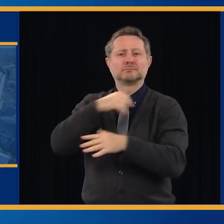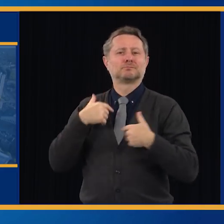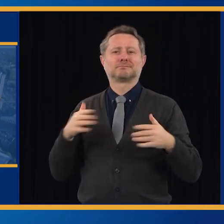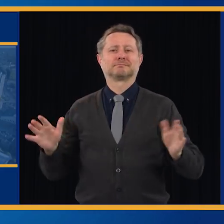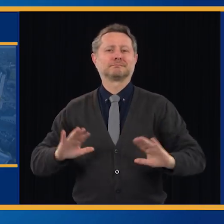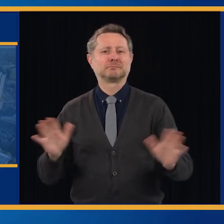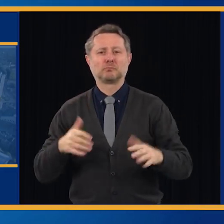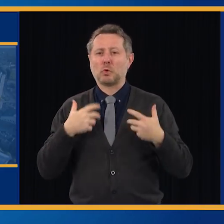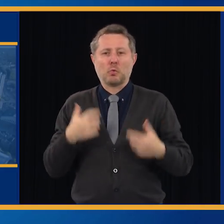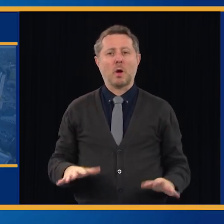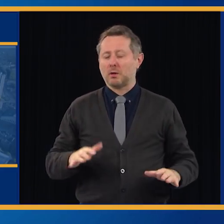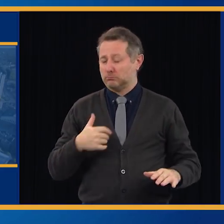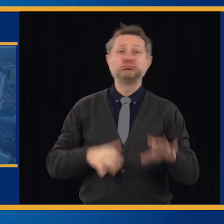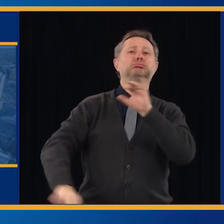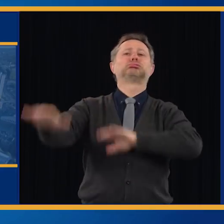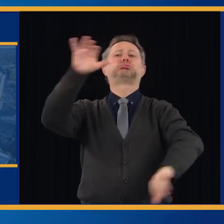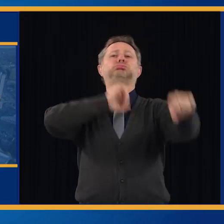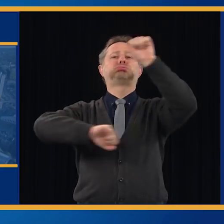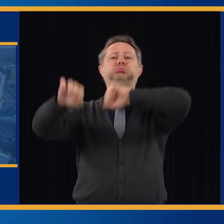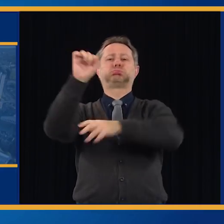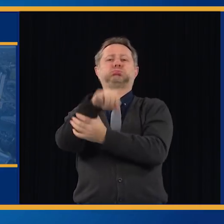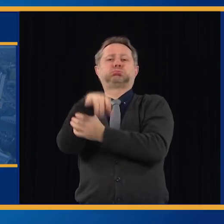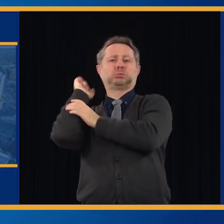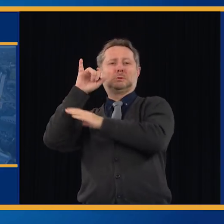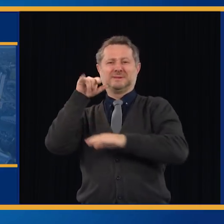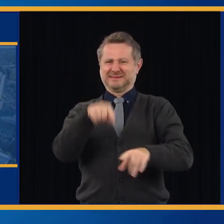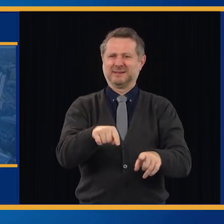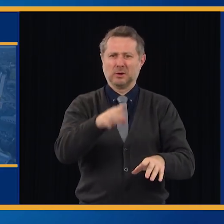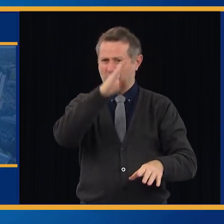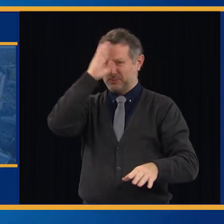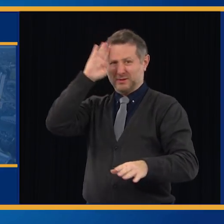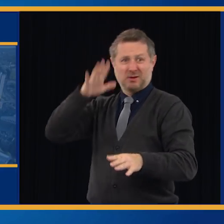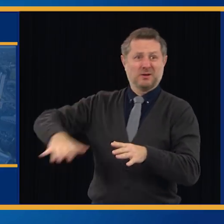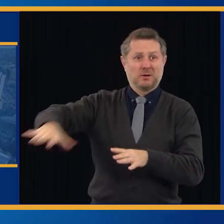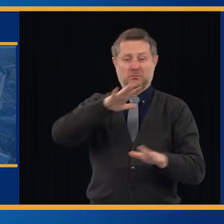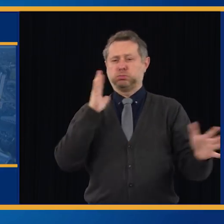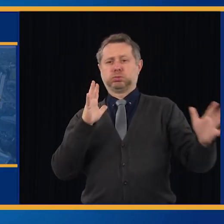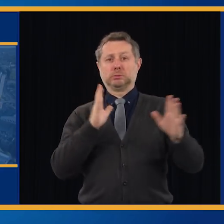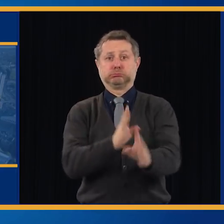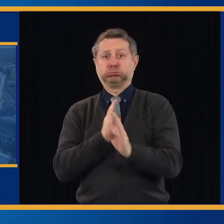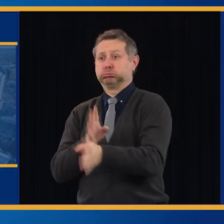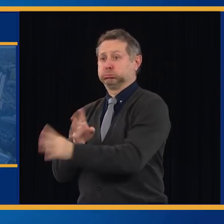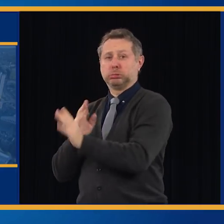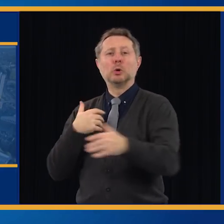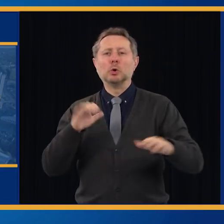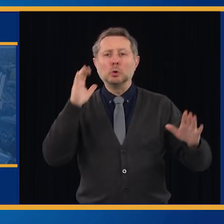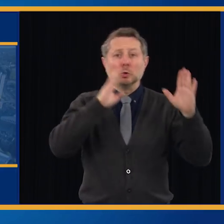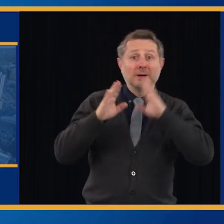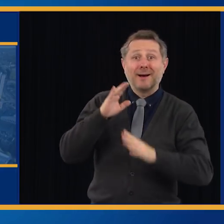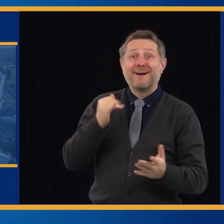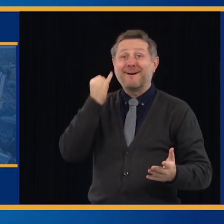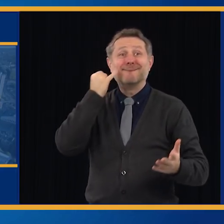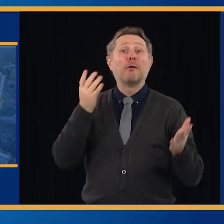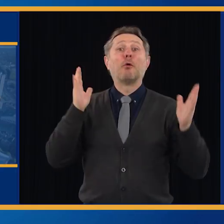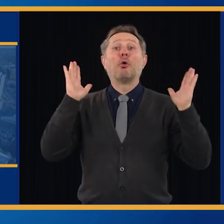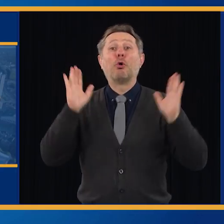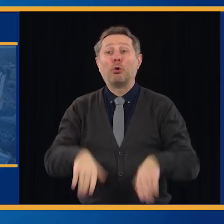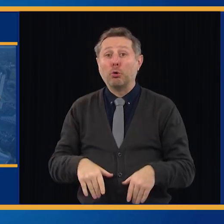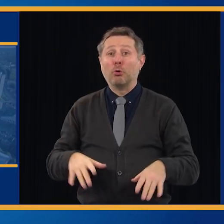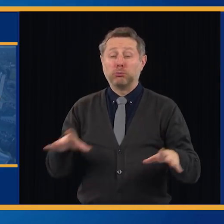Our great fear was the number of people infected would overwhelm the hospital